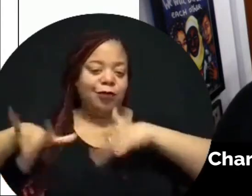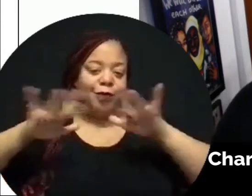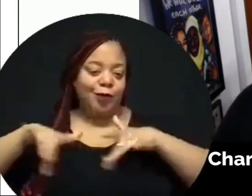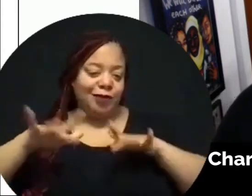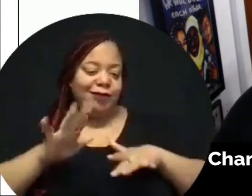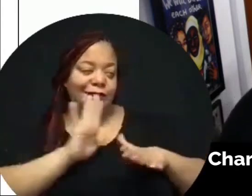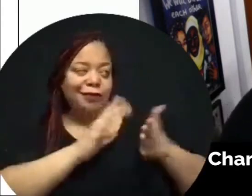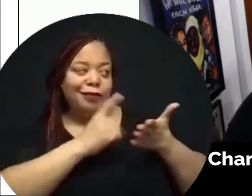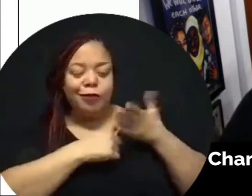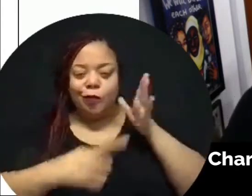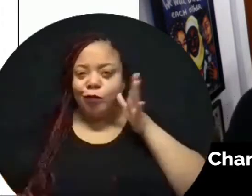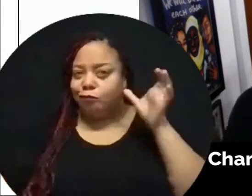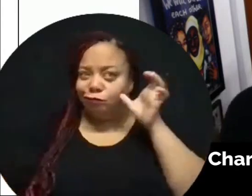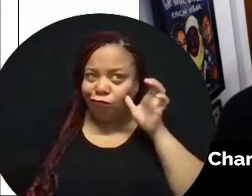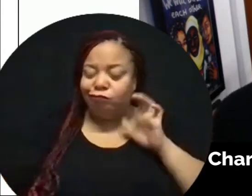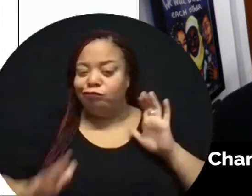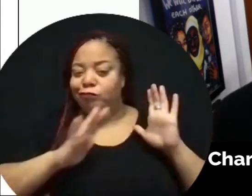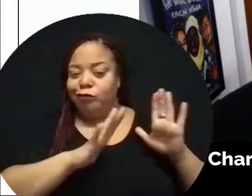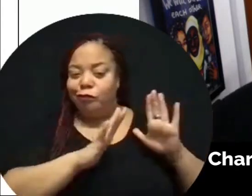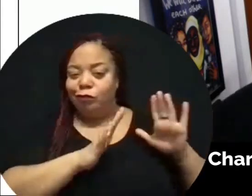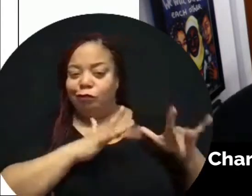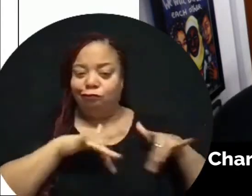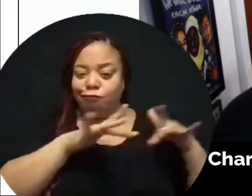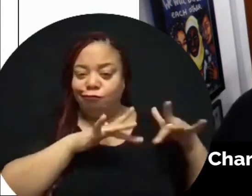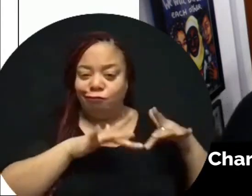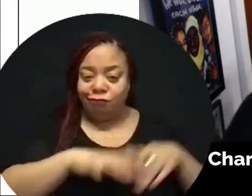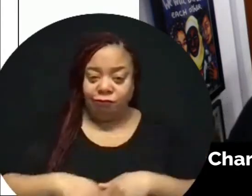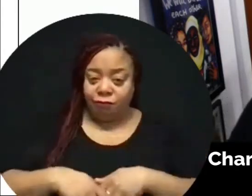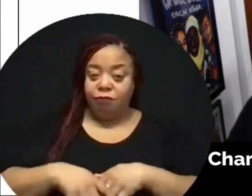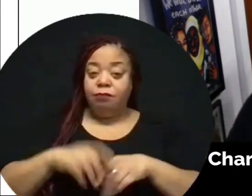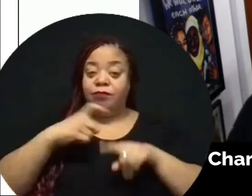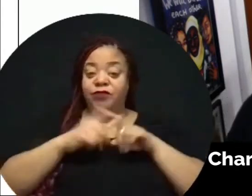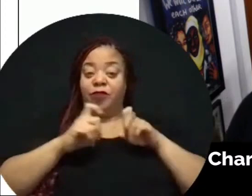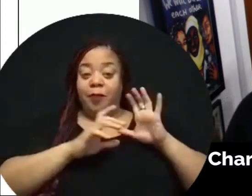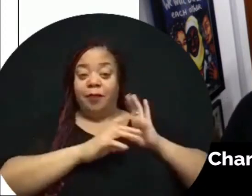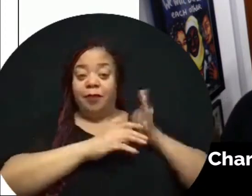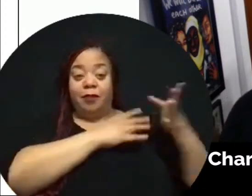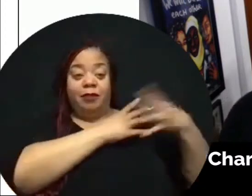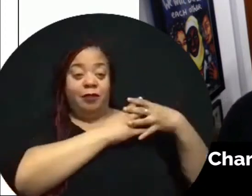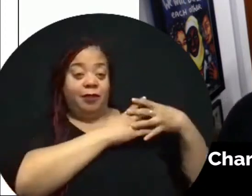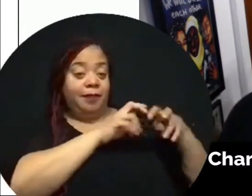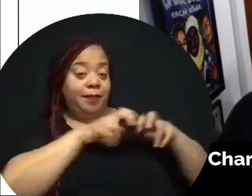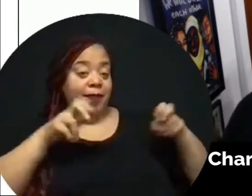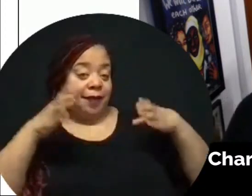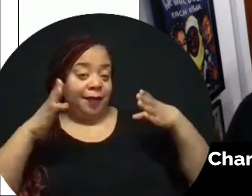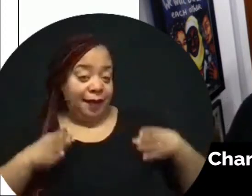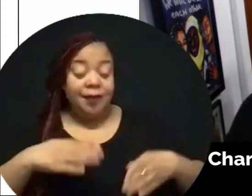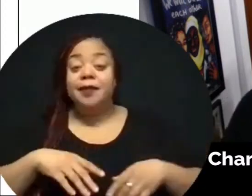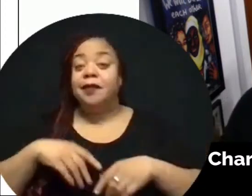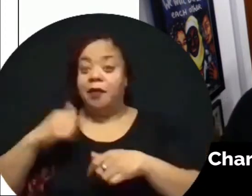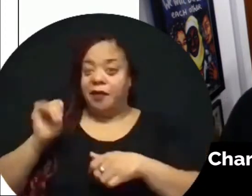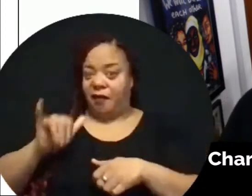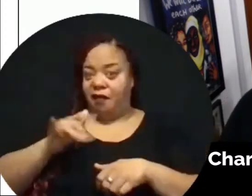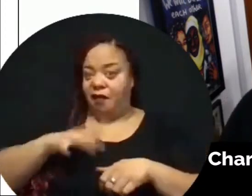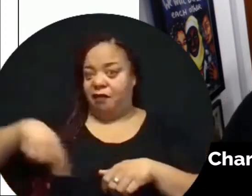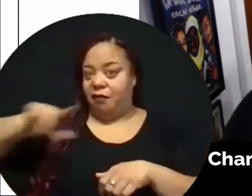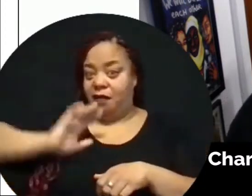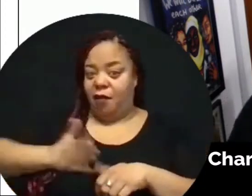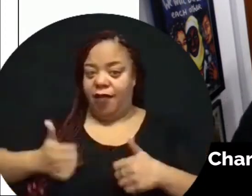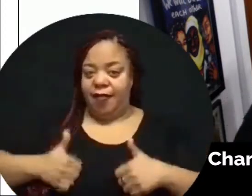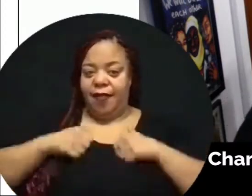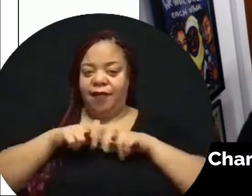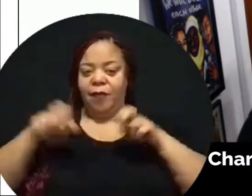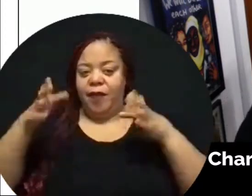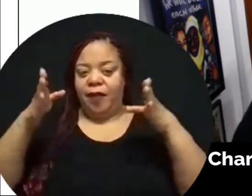let everyone know about our next critical conversation, which will be November 9th at 7 p.m. Eastern, with